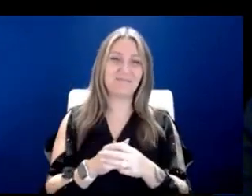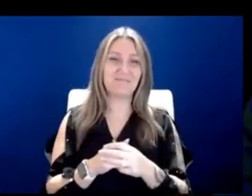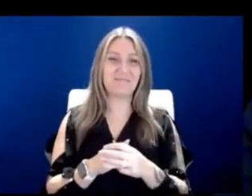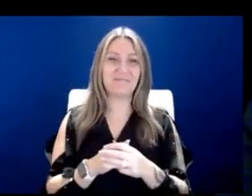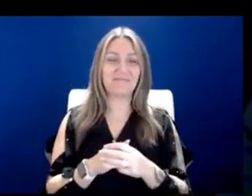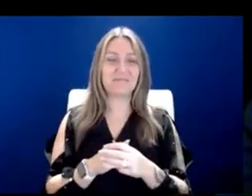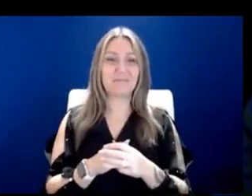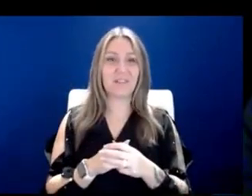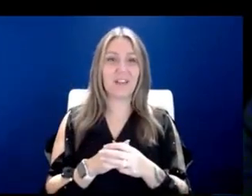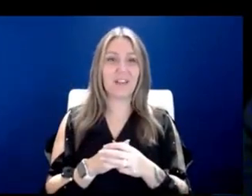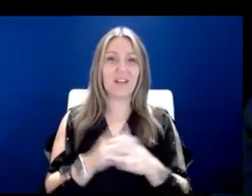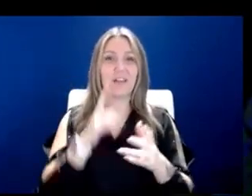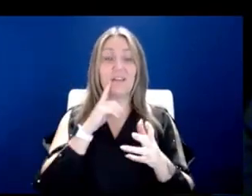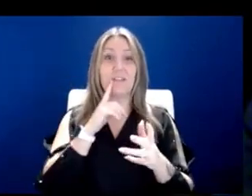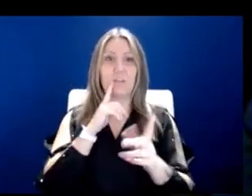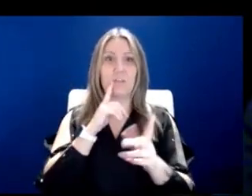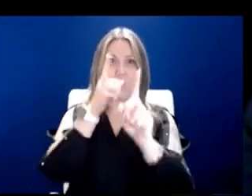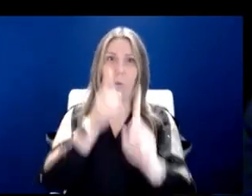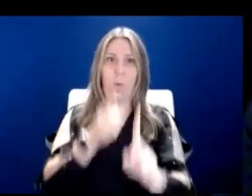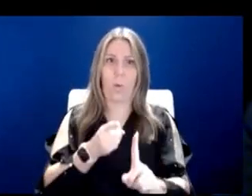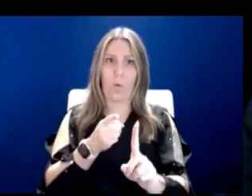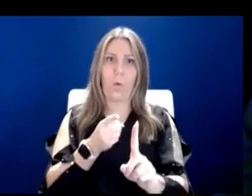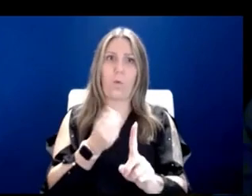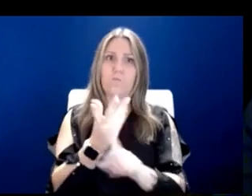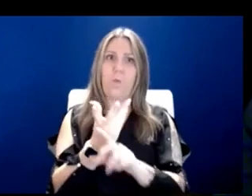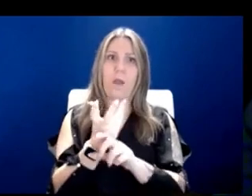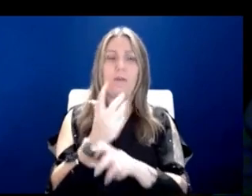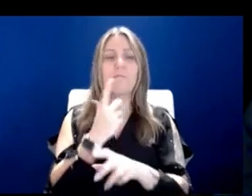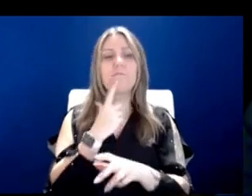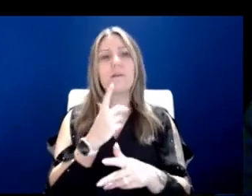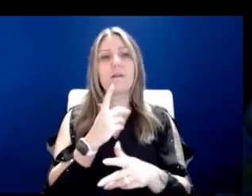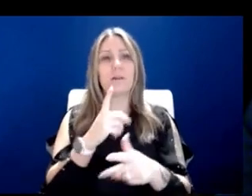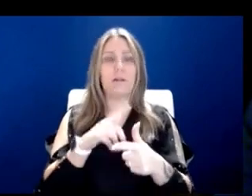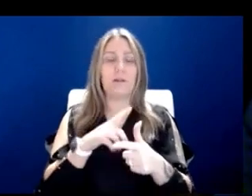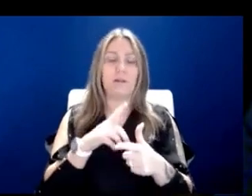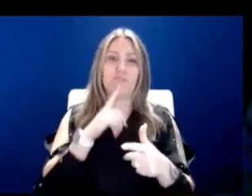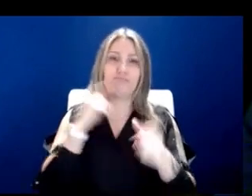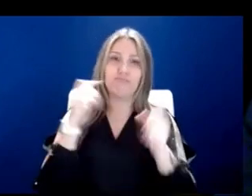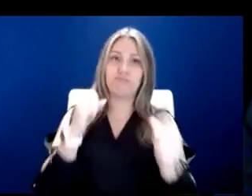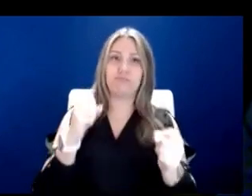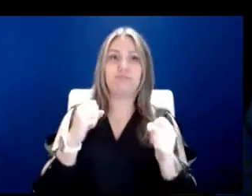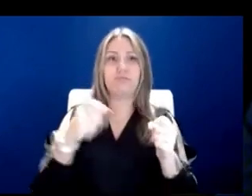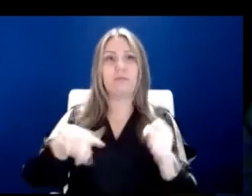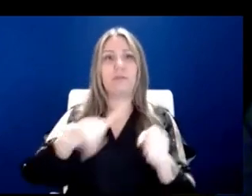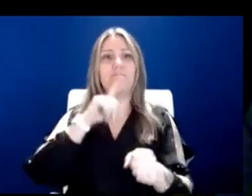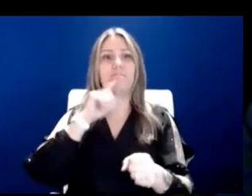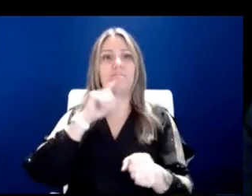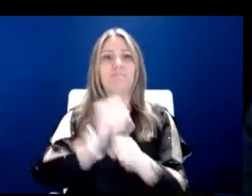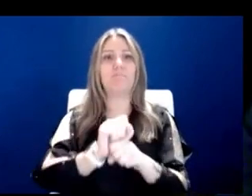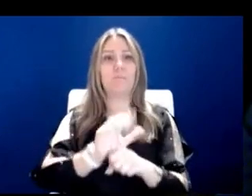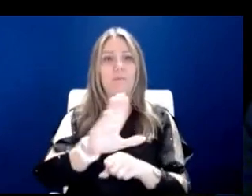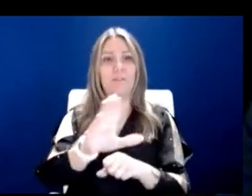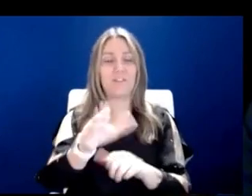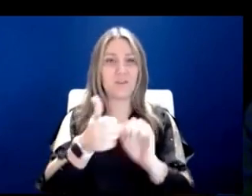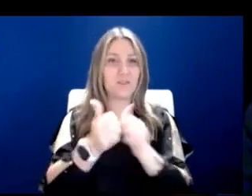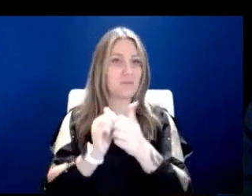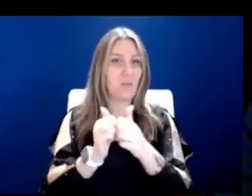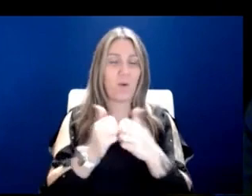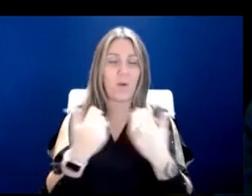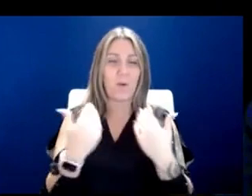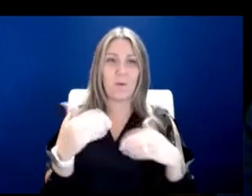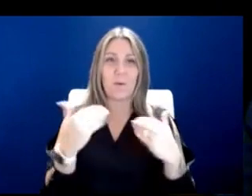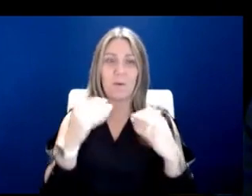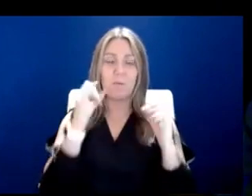goal-driven, obviously. The intensity that these athletes dedicate to their sport is just